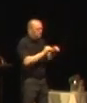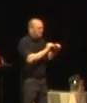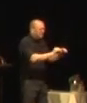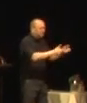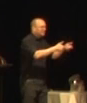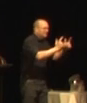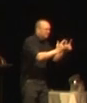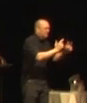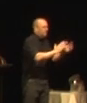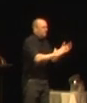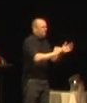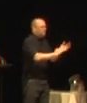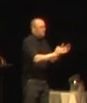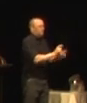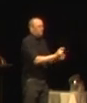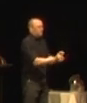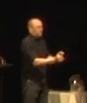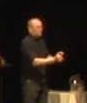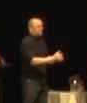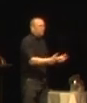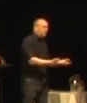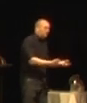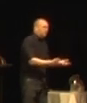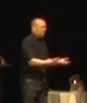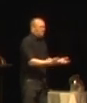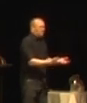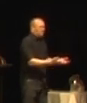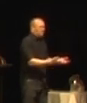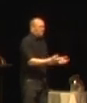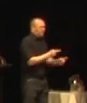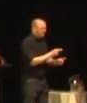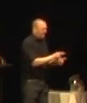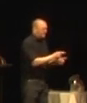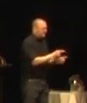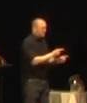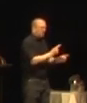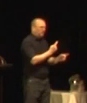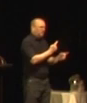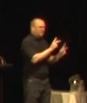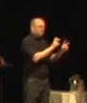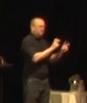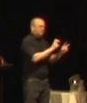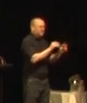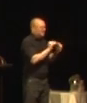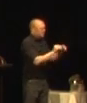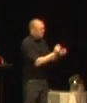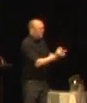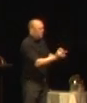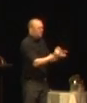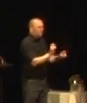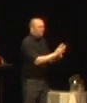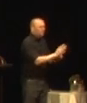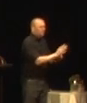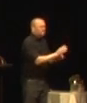thing. That's the prerequisite to the thing they ought to be working on. If you think about this pattern, and I've realized that a lot of these interactions, rock,